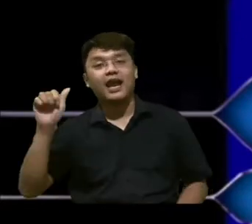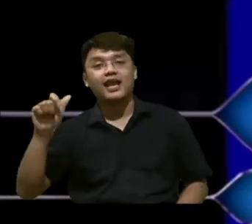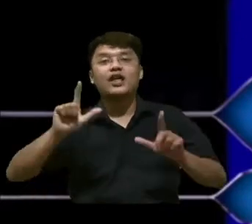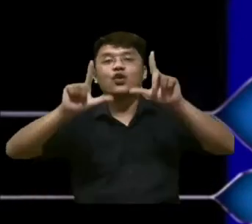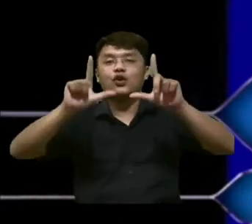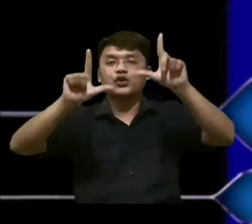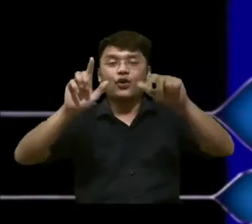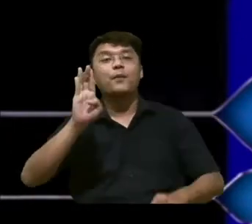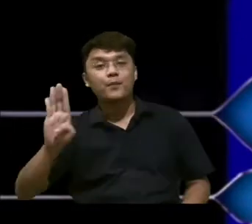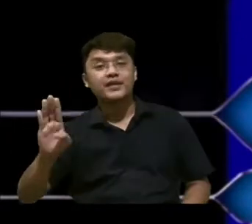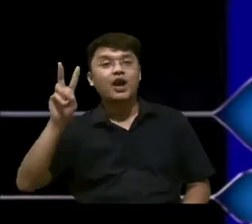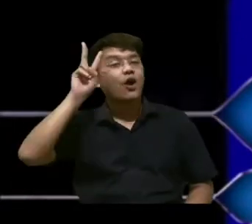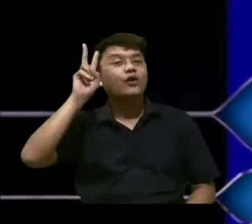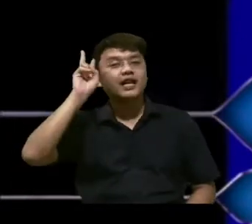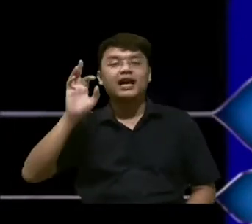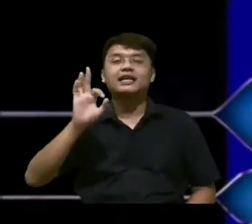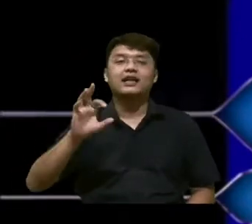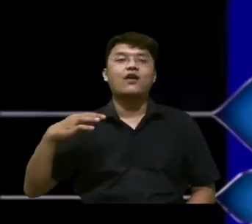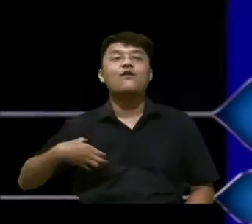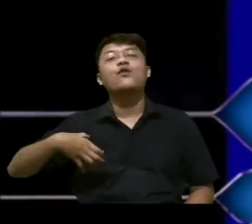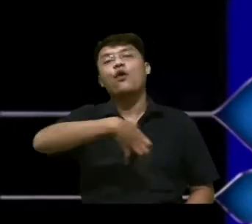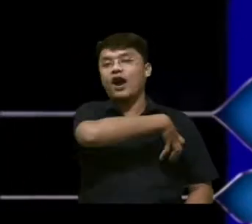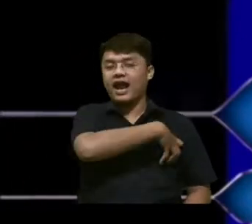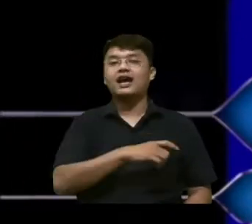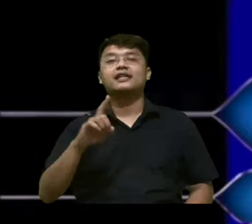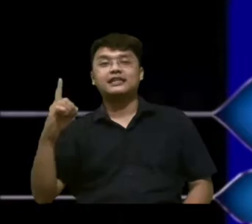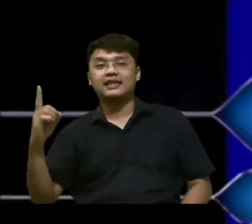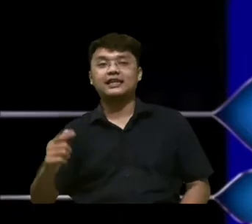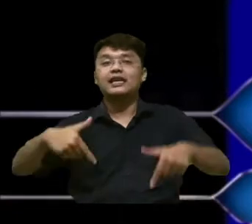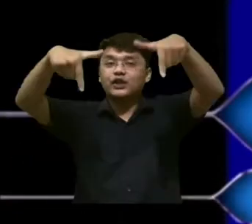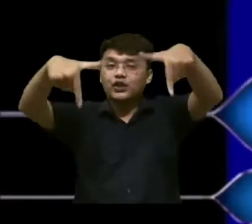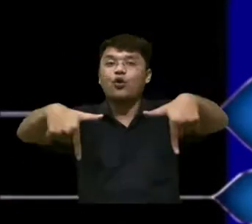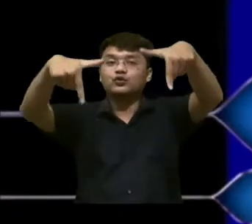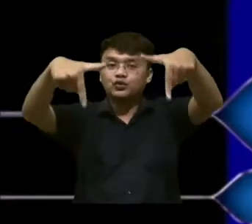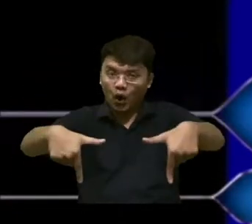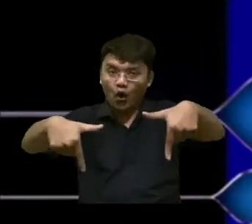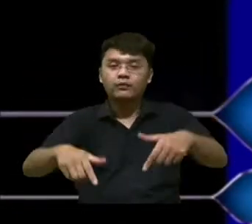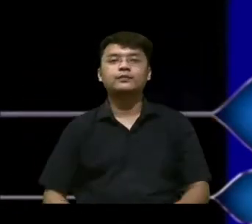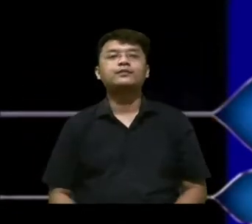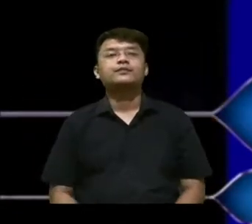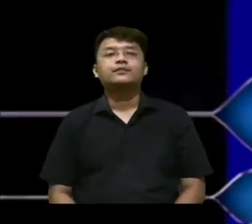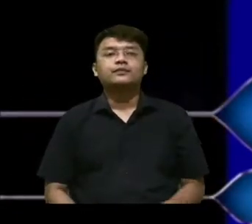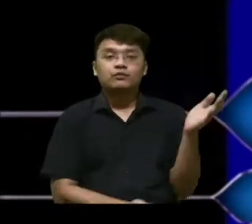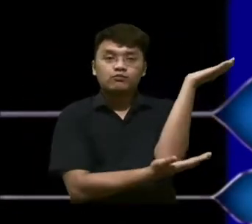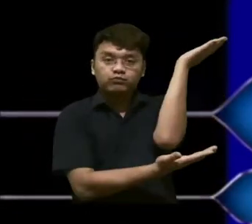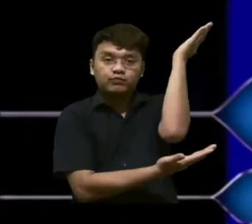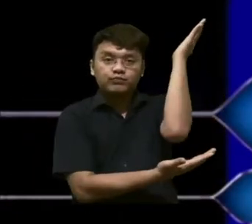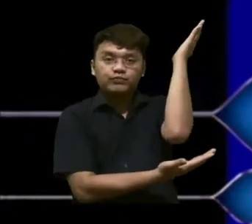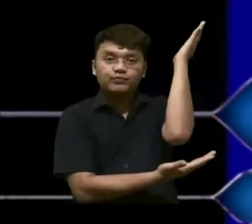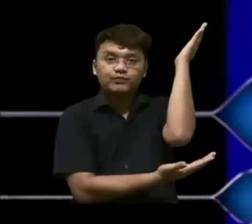B. Osaka, C. Fukuoka, or D. Kyoto?